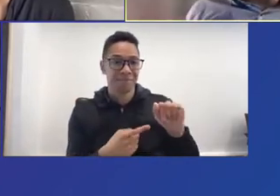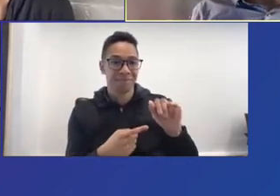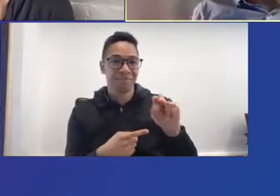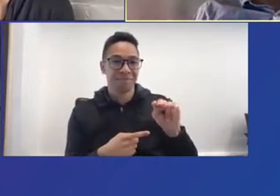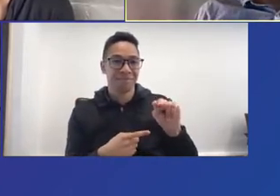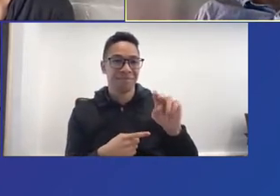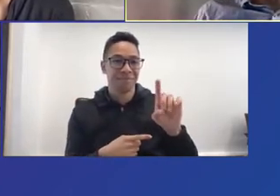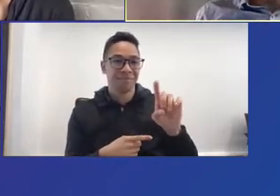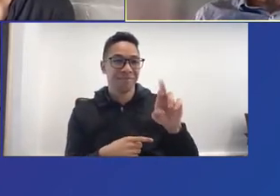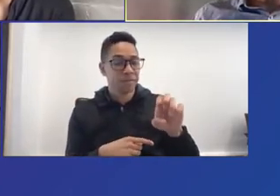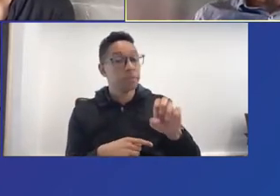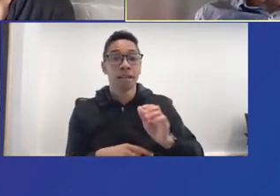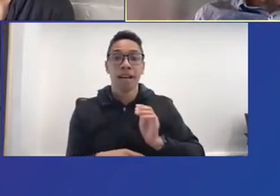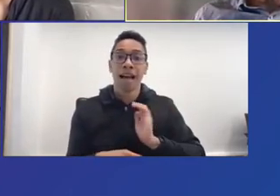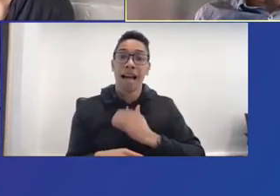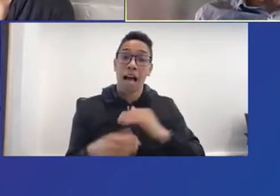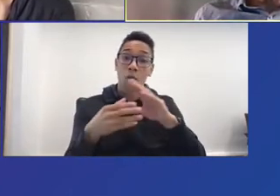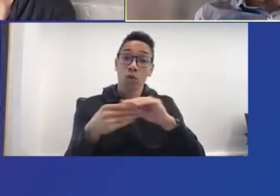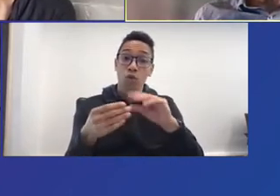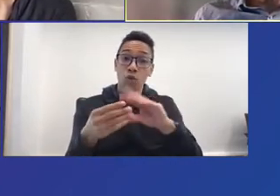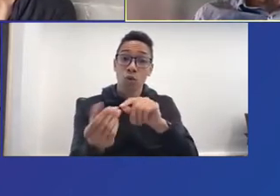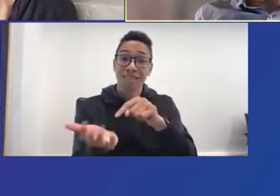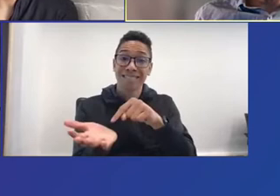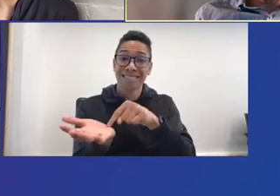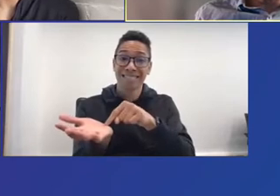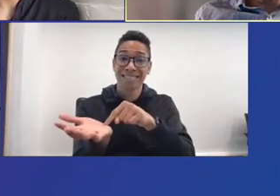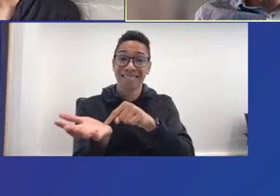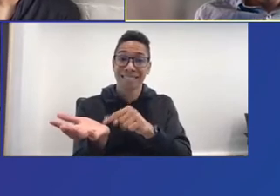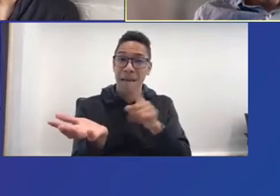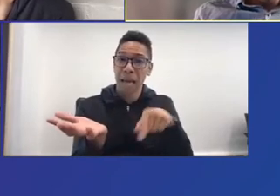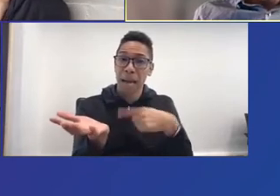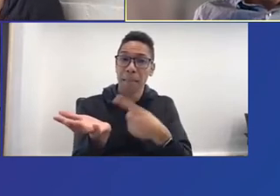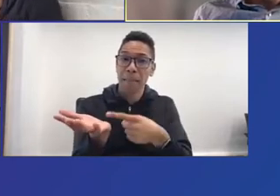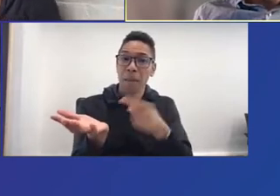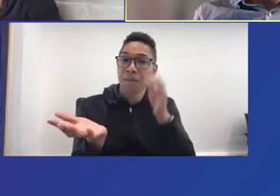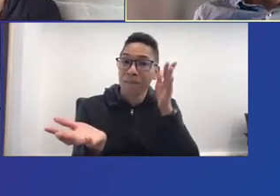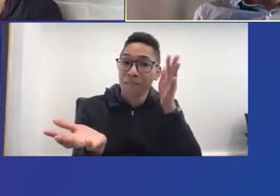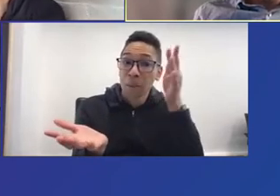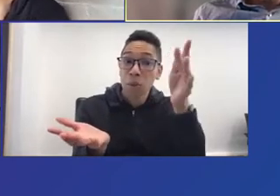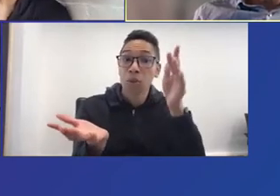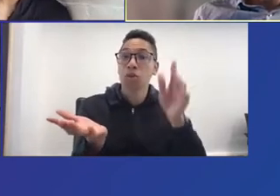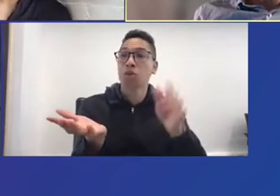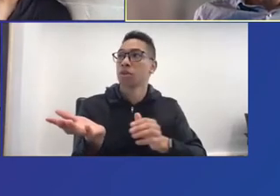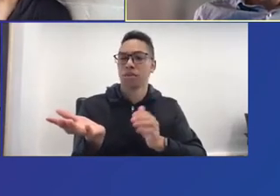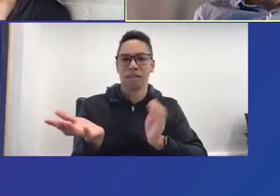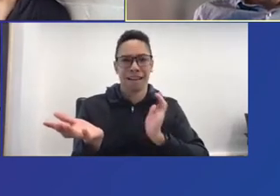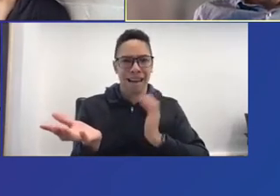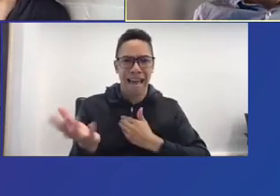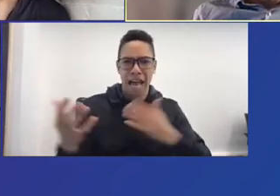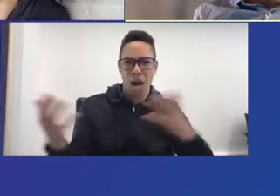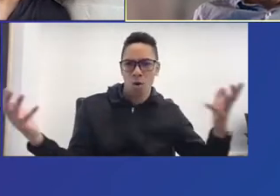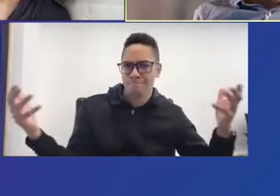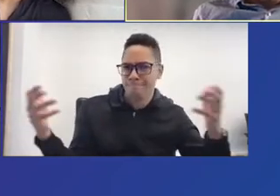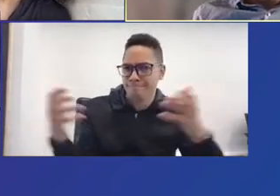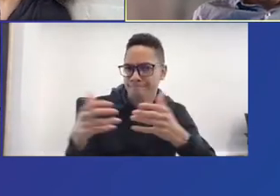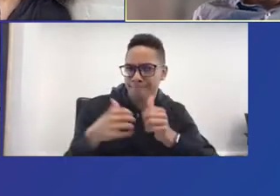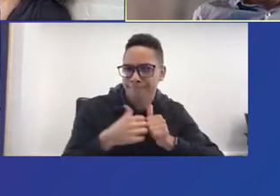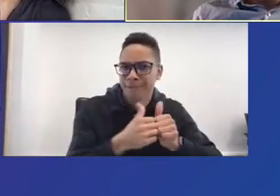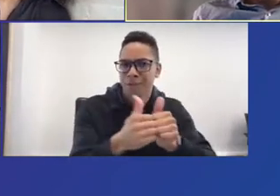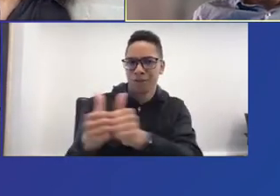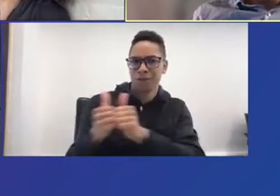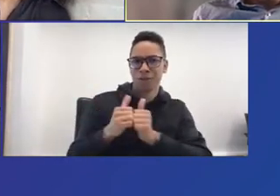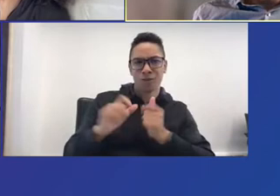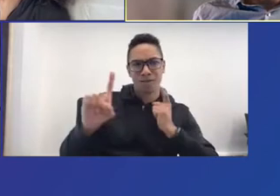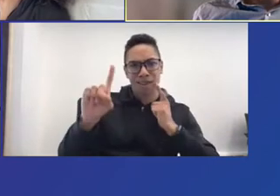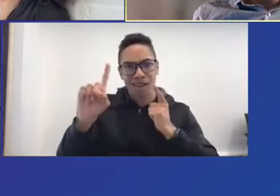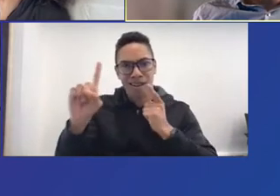The stories that we hold in our bones, the stories about the future, the stories about our collective destiny, and the